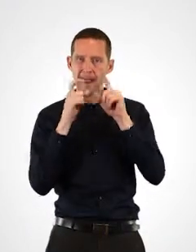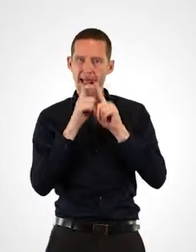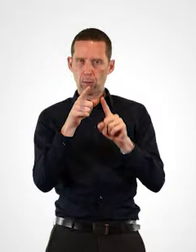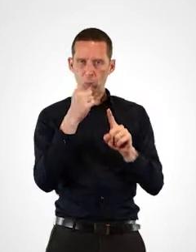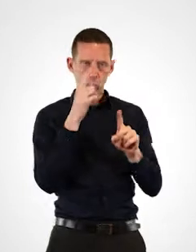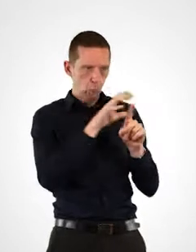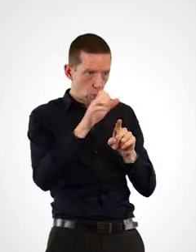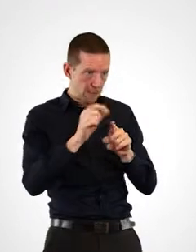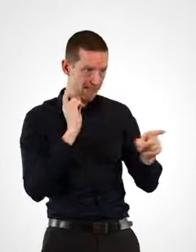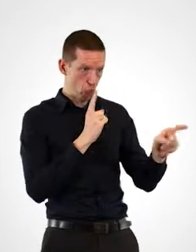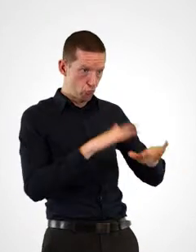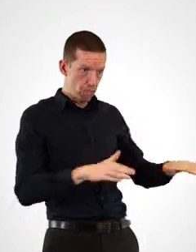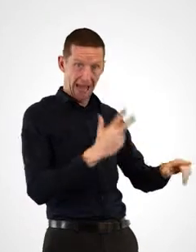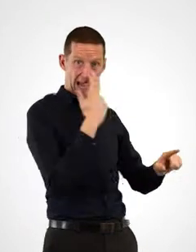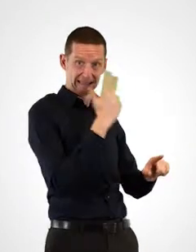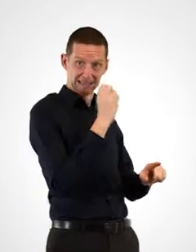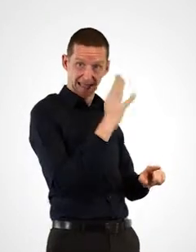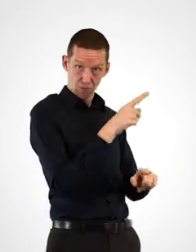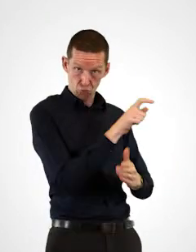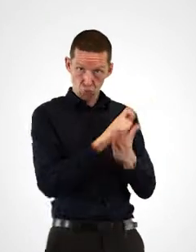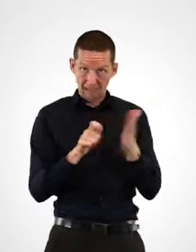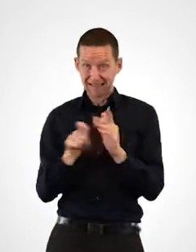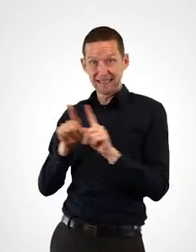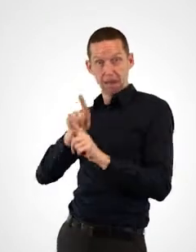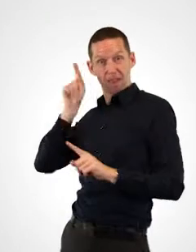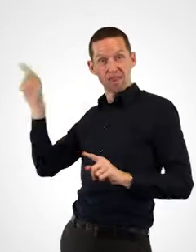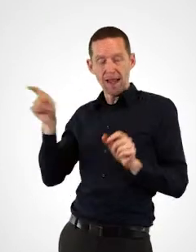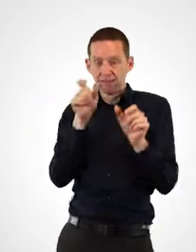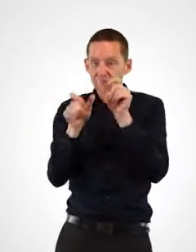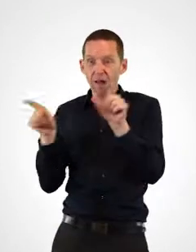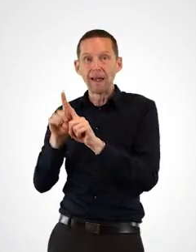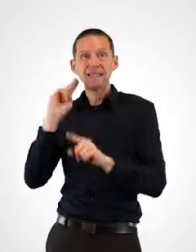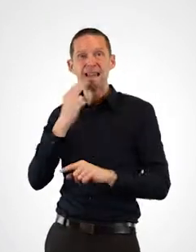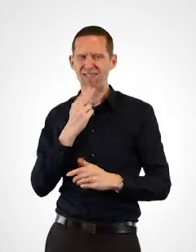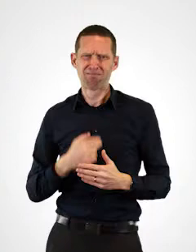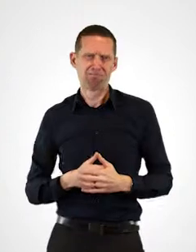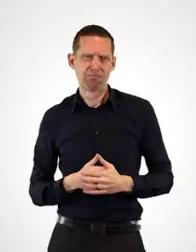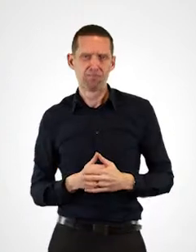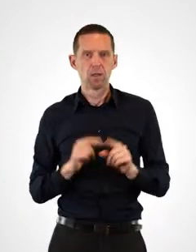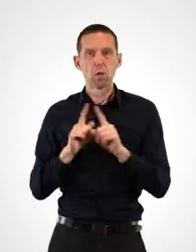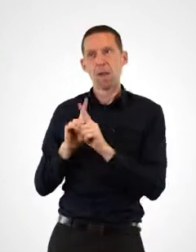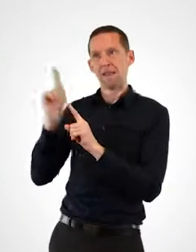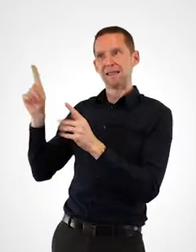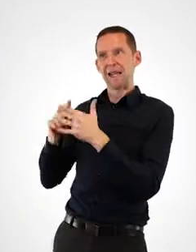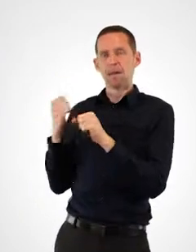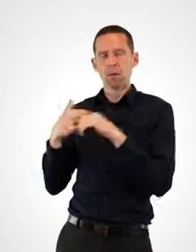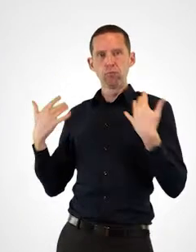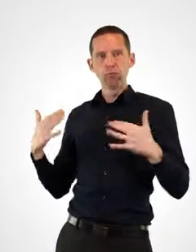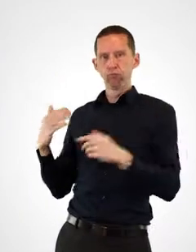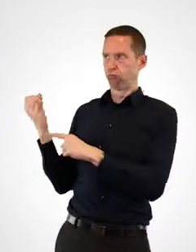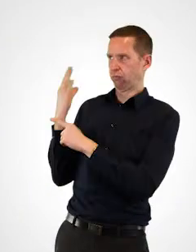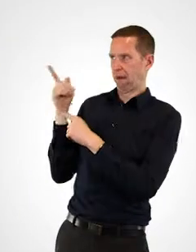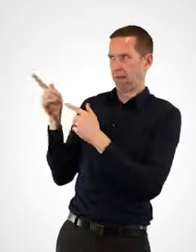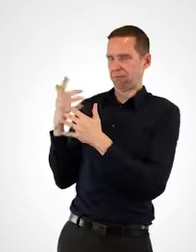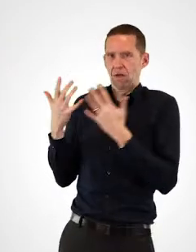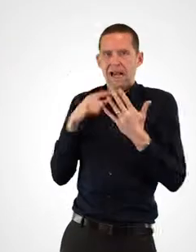children, even if they're 8 or 10, who write in a fashion that looks like the way that deaf children write. And those examples speak louder, we would suggest, than any